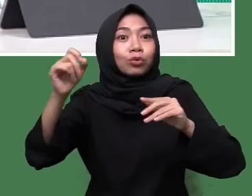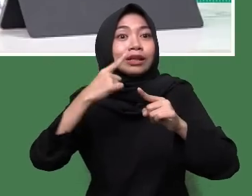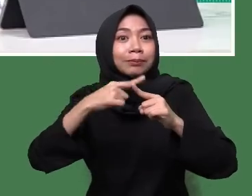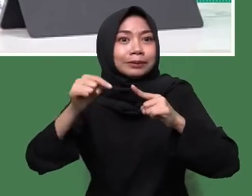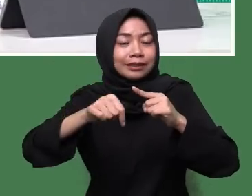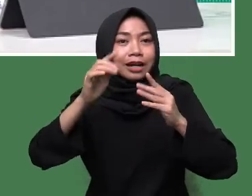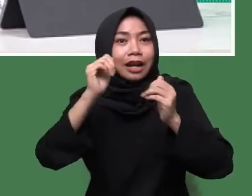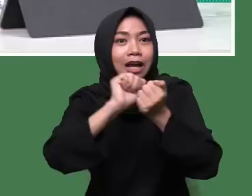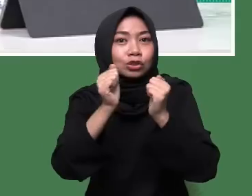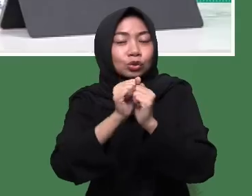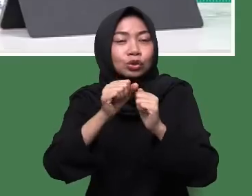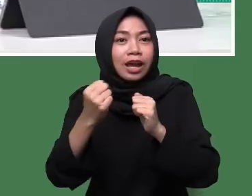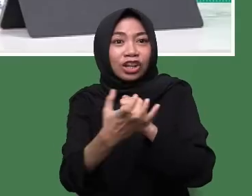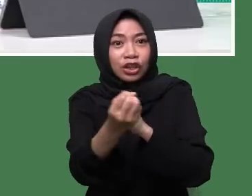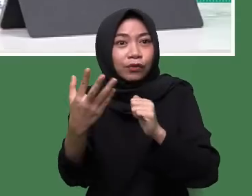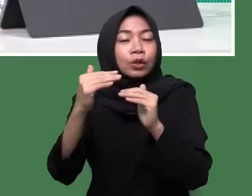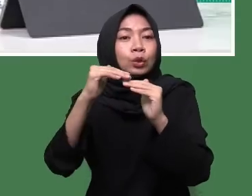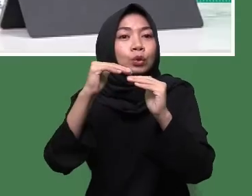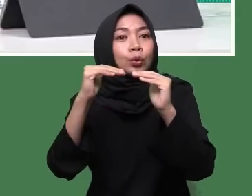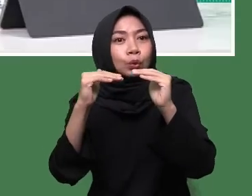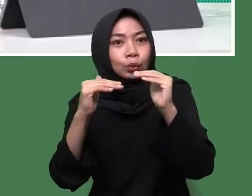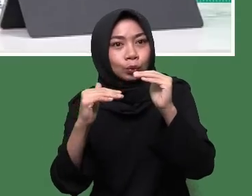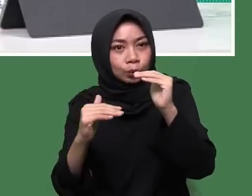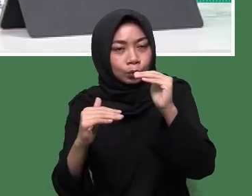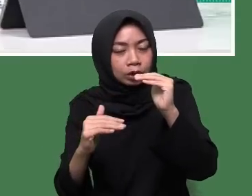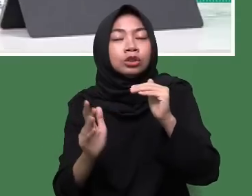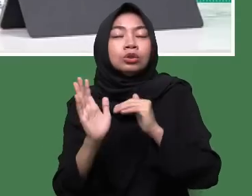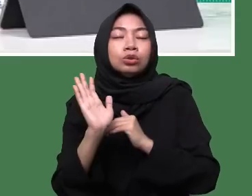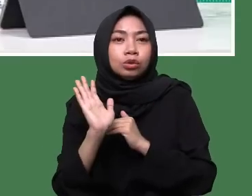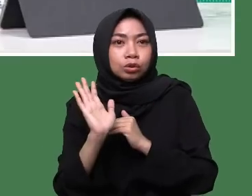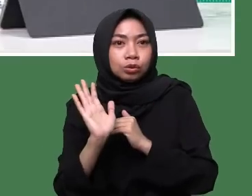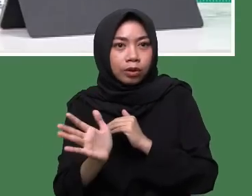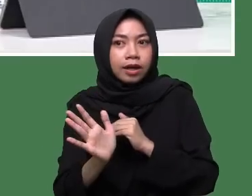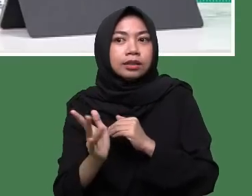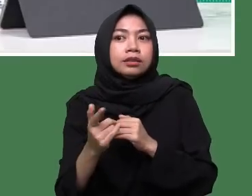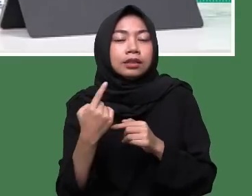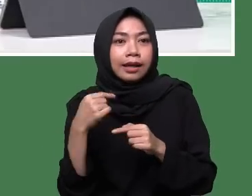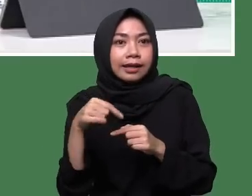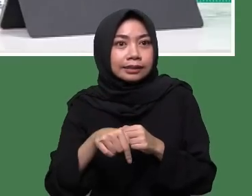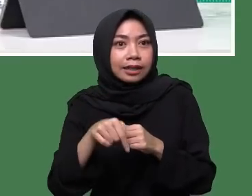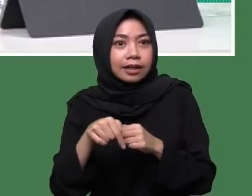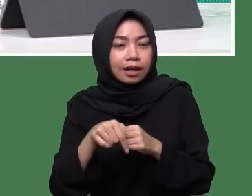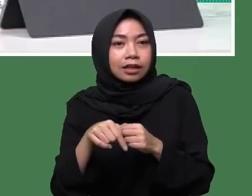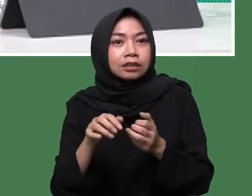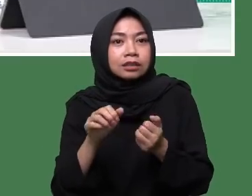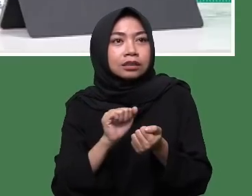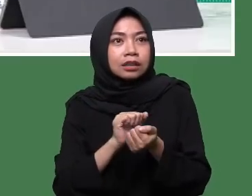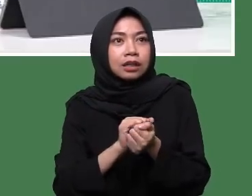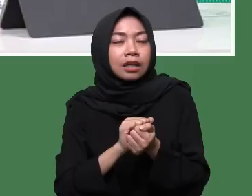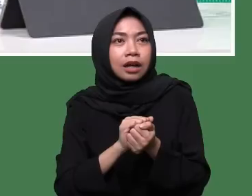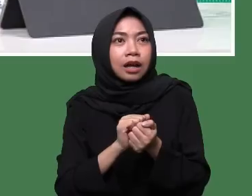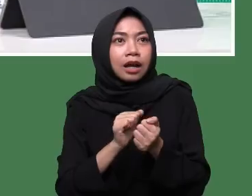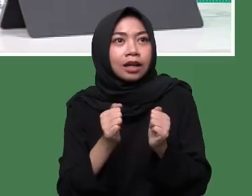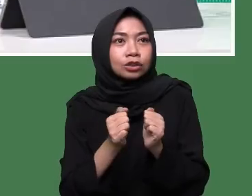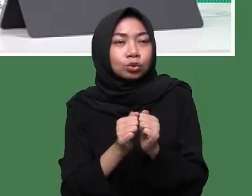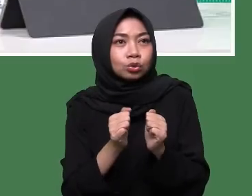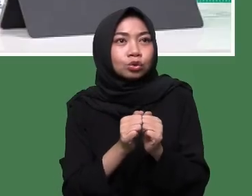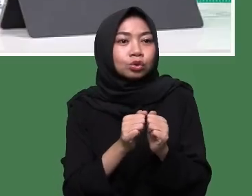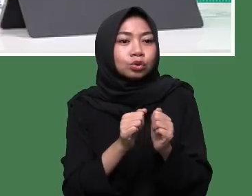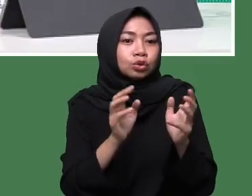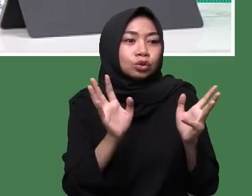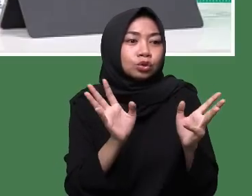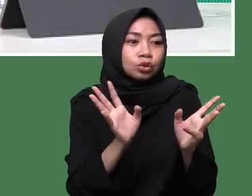reduced. But we want to make sure that the number of the cases will not be followed by the increase